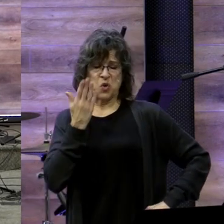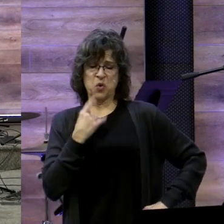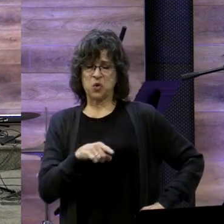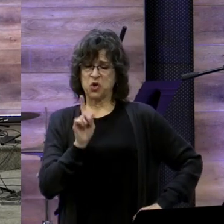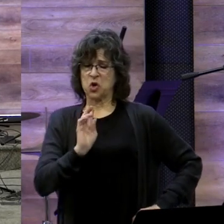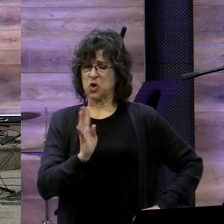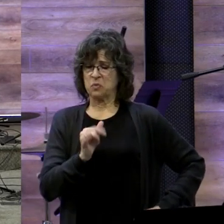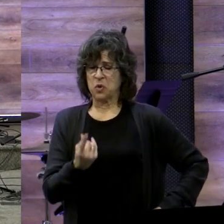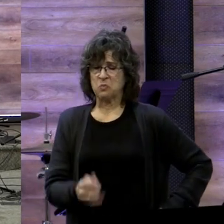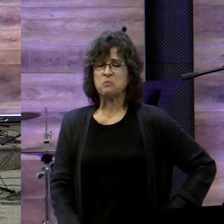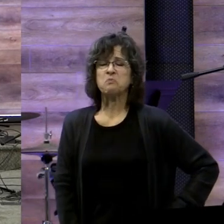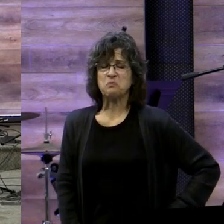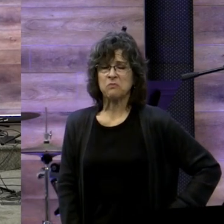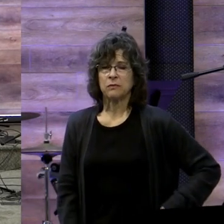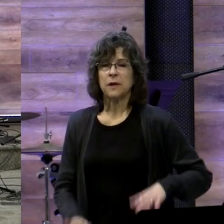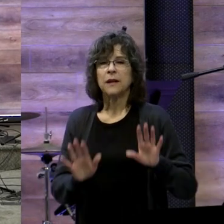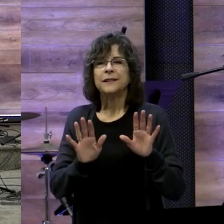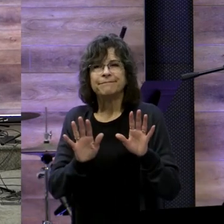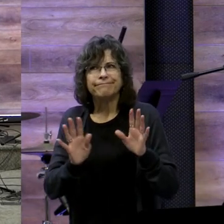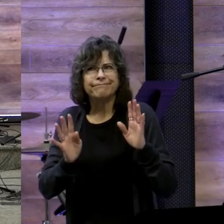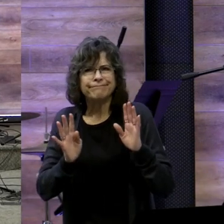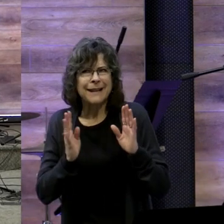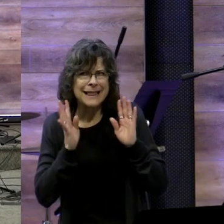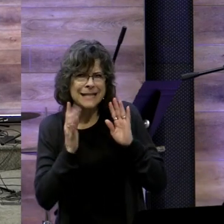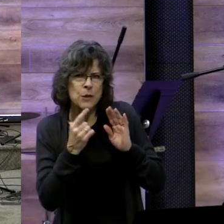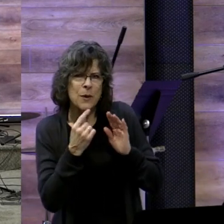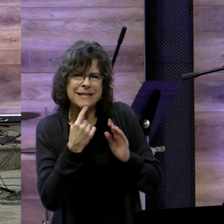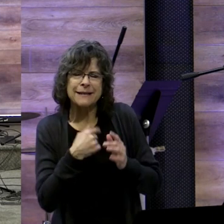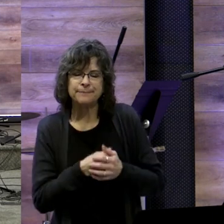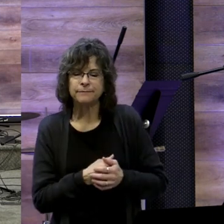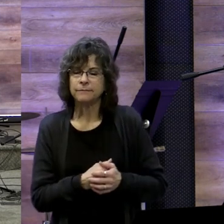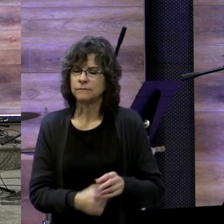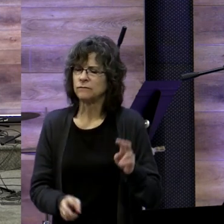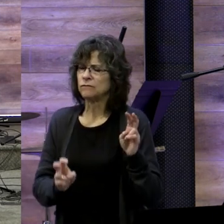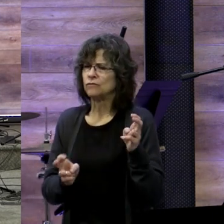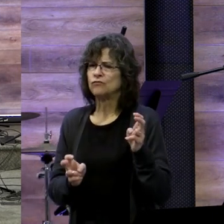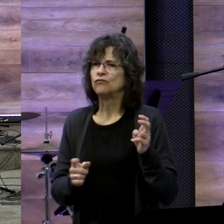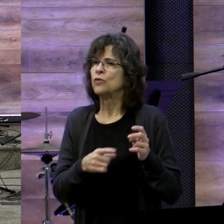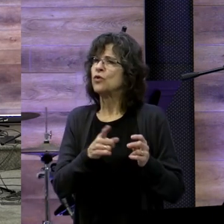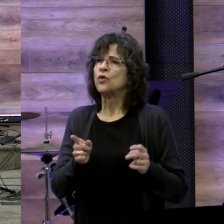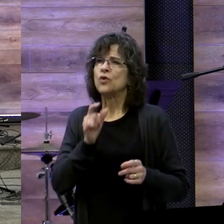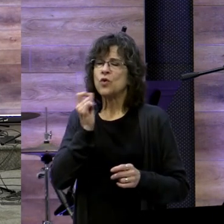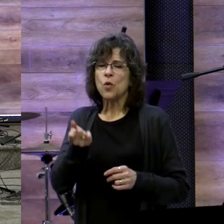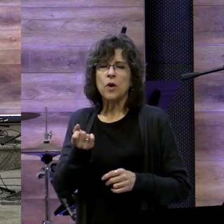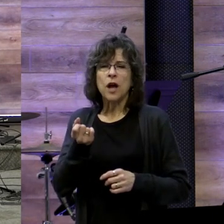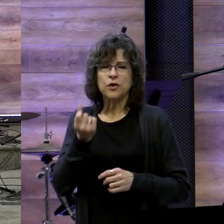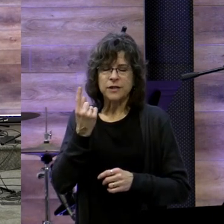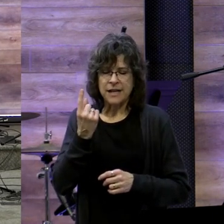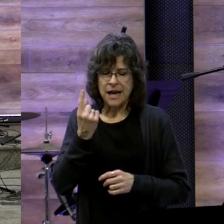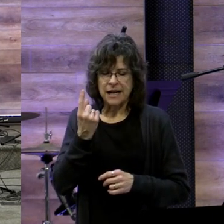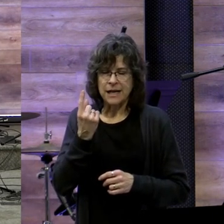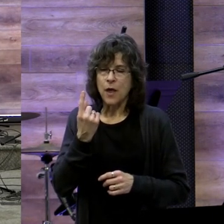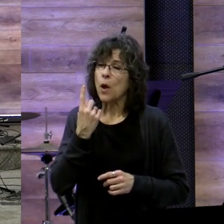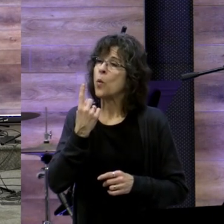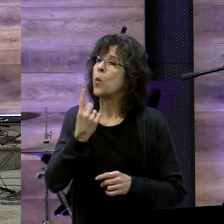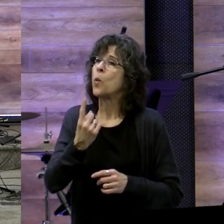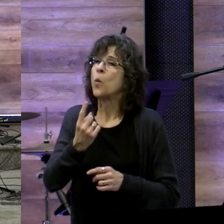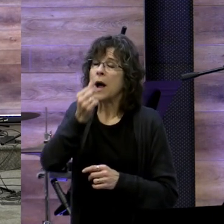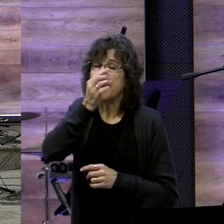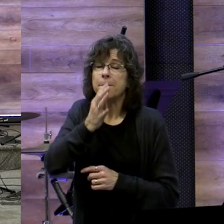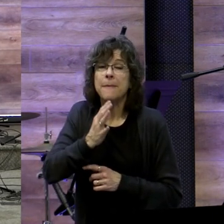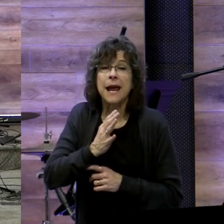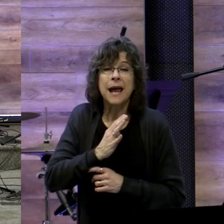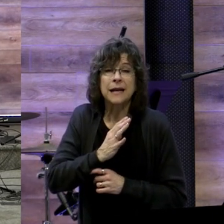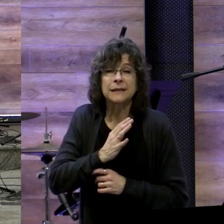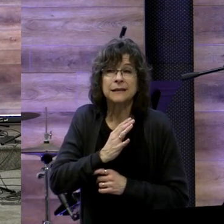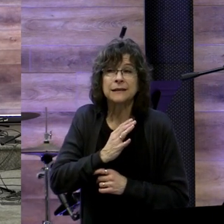about. Listen to this. "Nor do you understand that it is better for you that one man should die for the people not